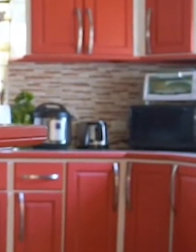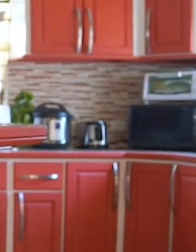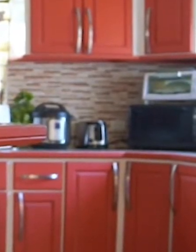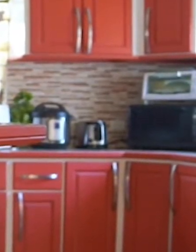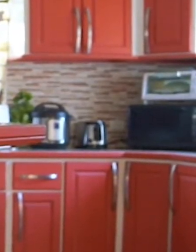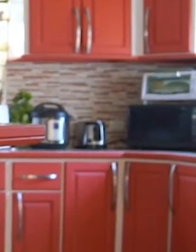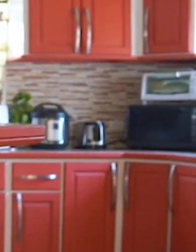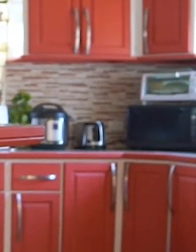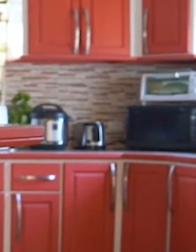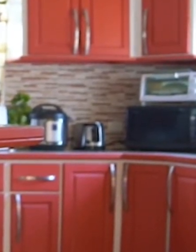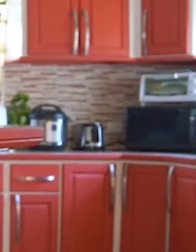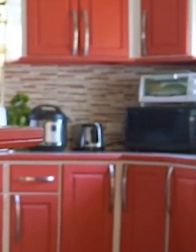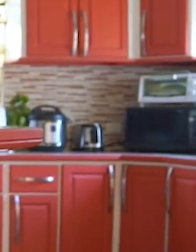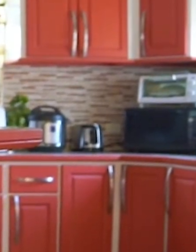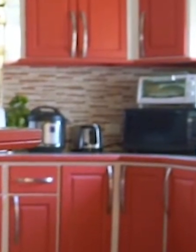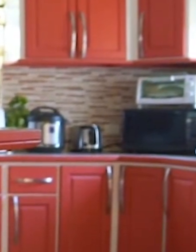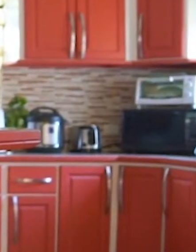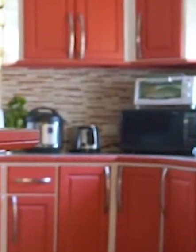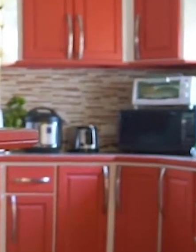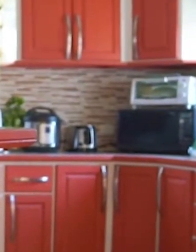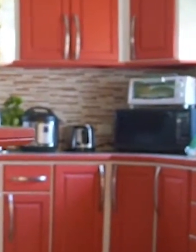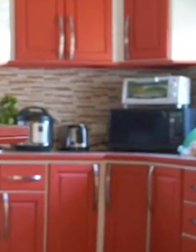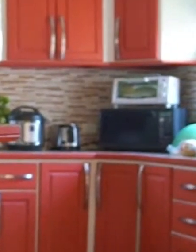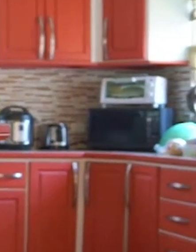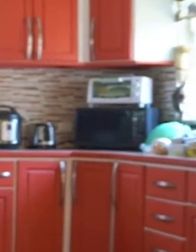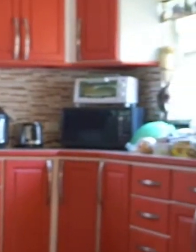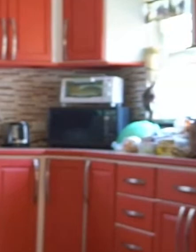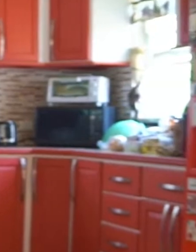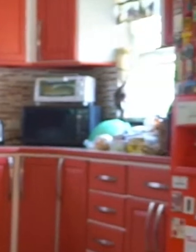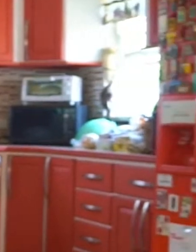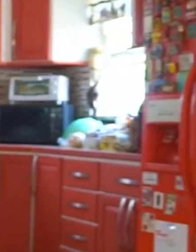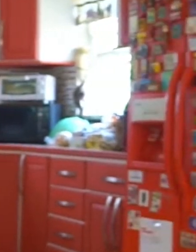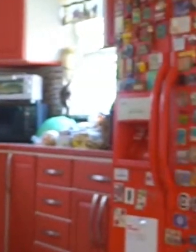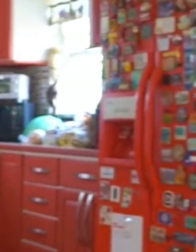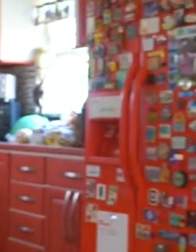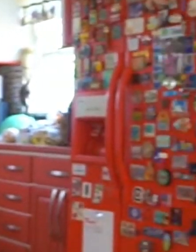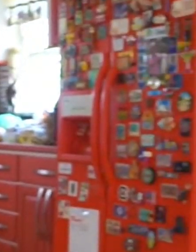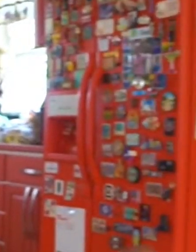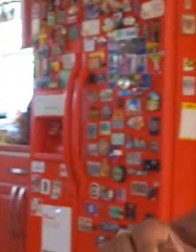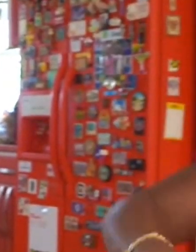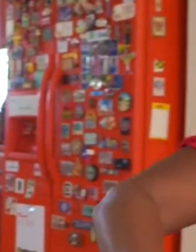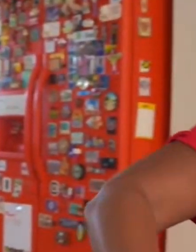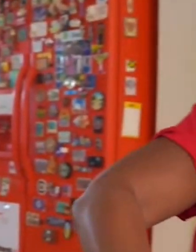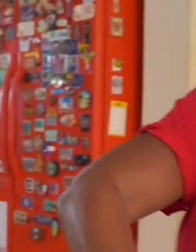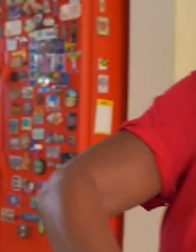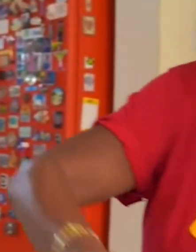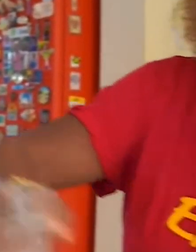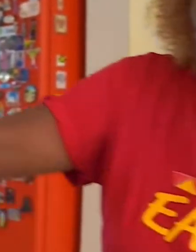hon, and I really appreciate it. Look, I'm going to have some vegetables. Can I have a glass of water, please?